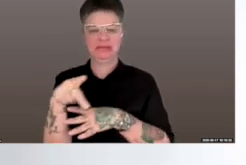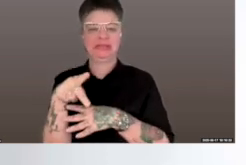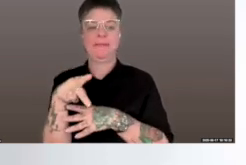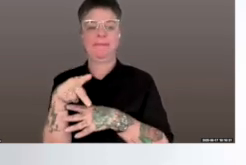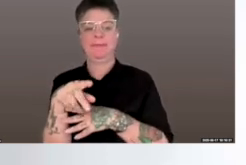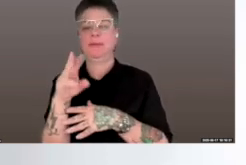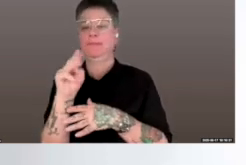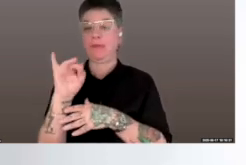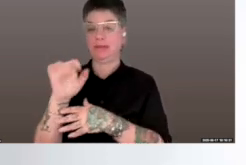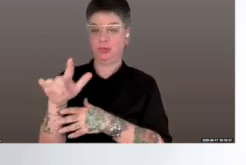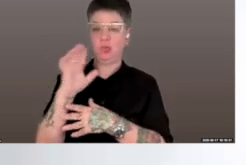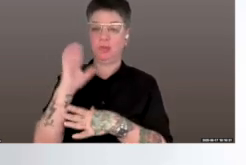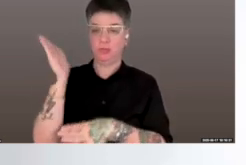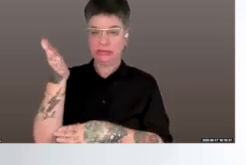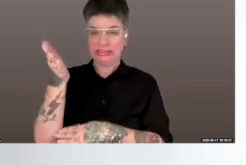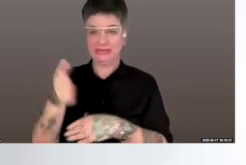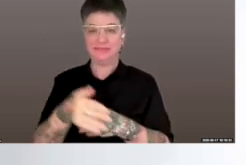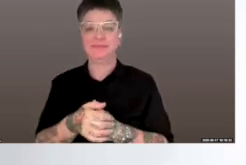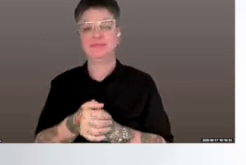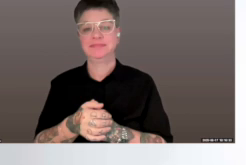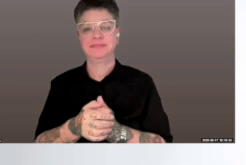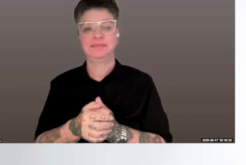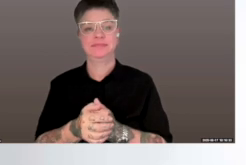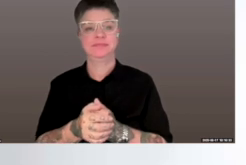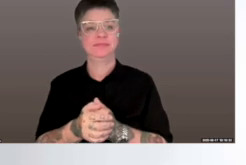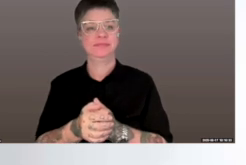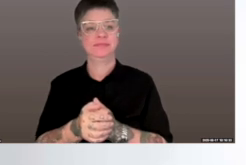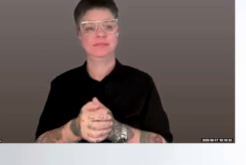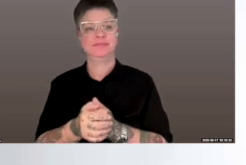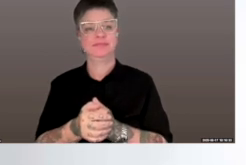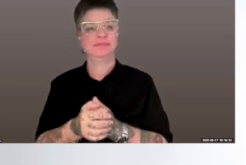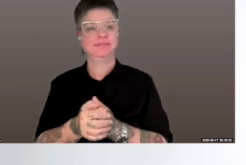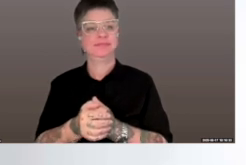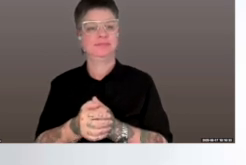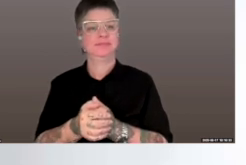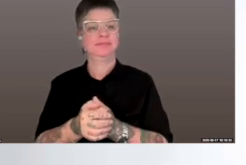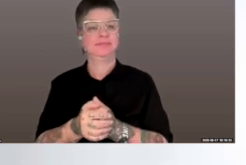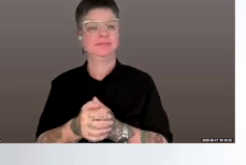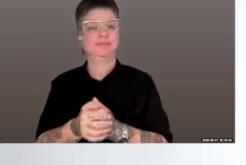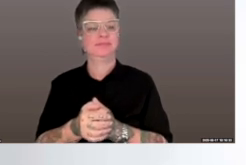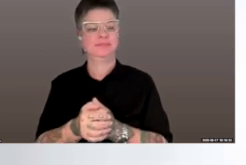performance, vehicle depreciation, and costly repairs.